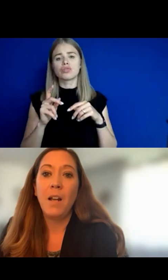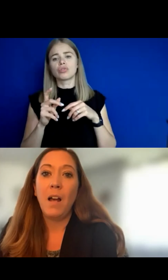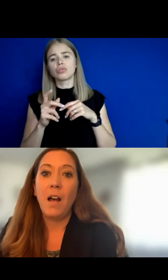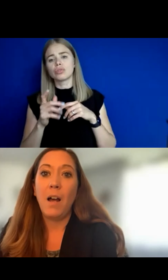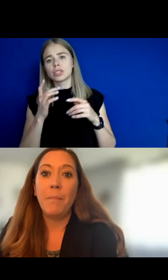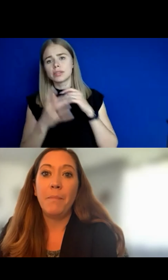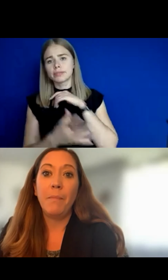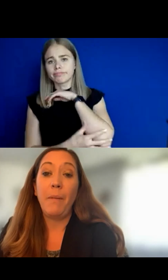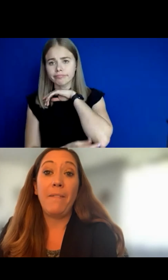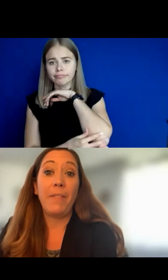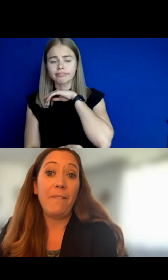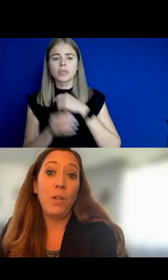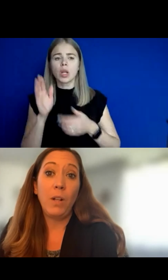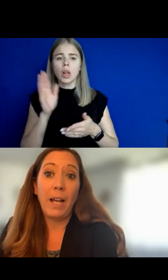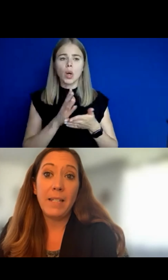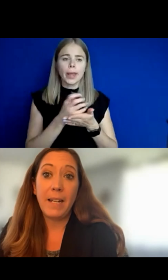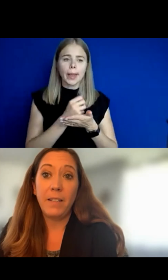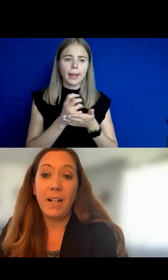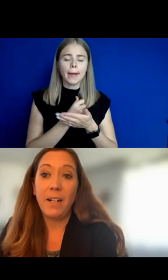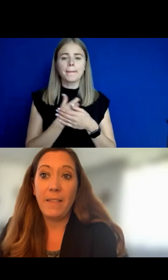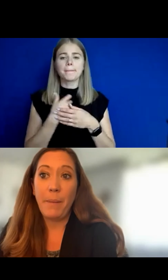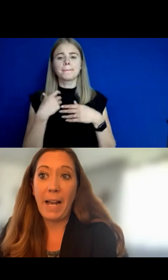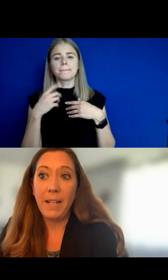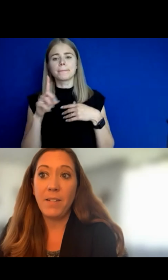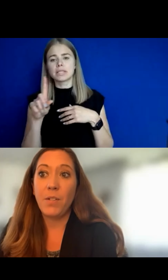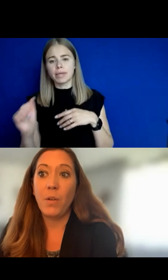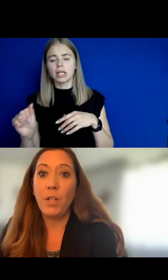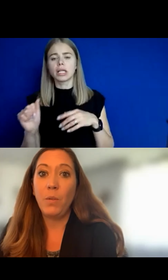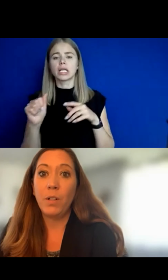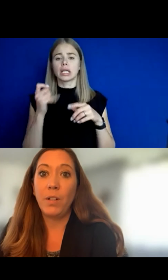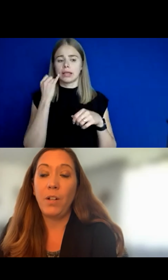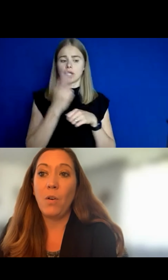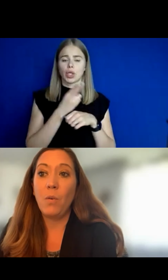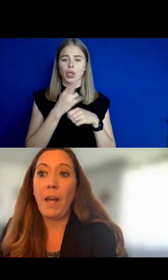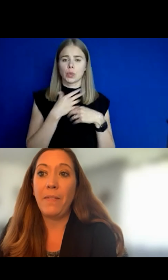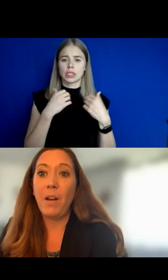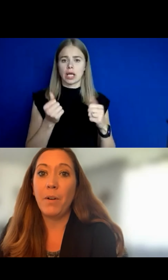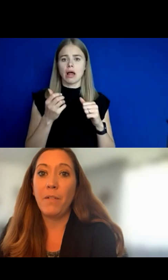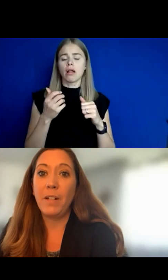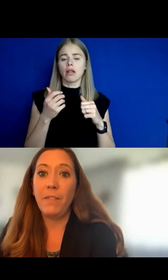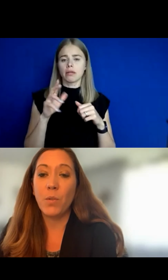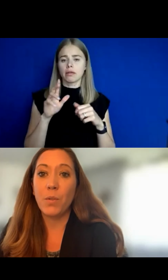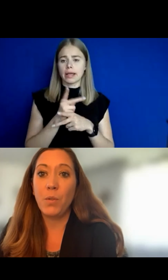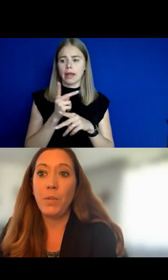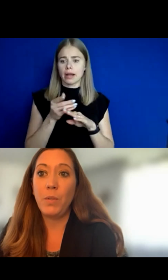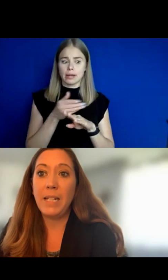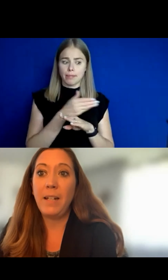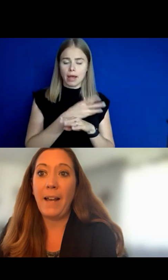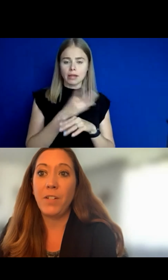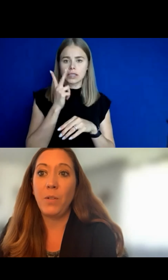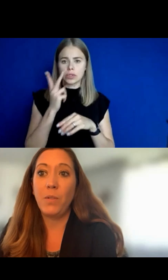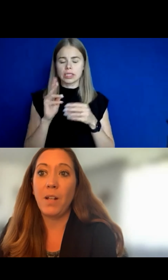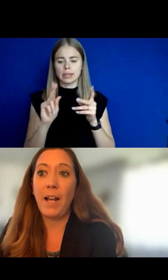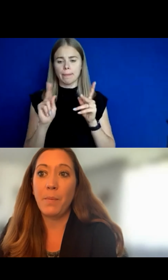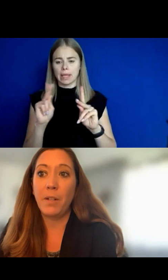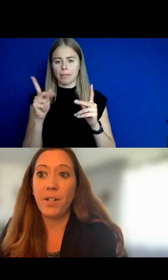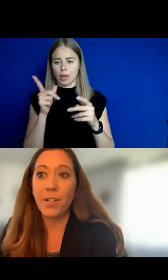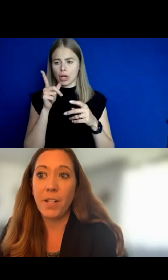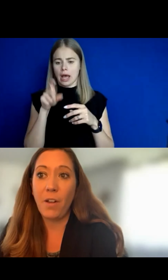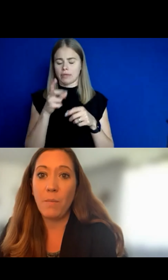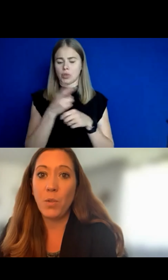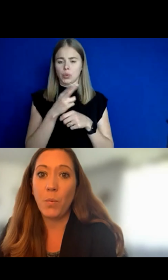impairments, if they've utilized healthcare in the past. So when you look, at the number of individuals who did have to use a